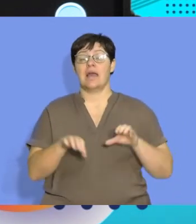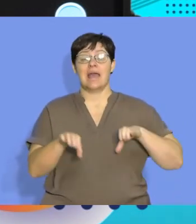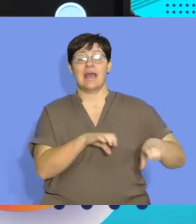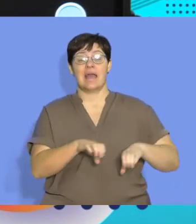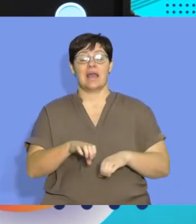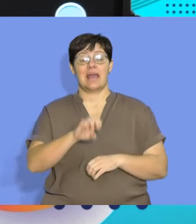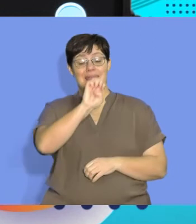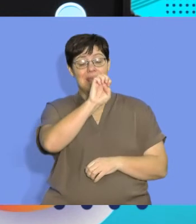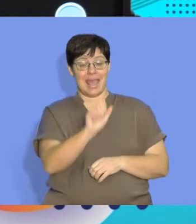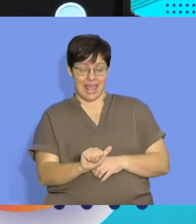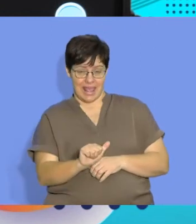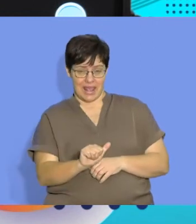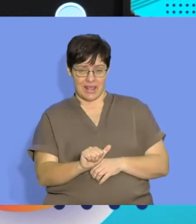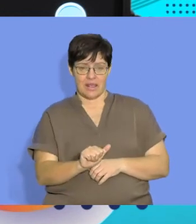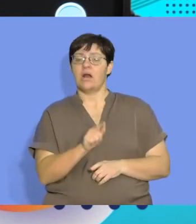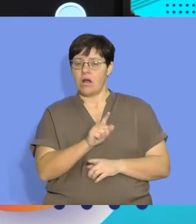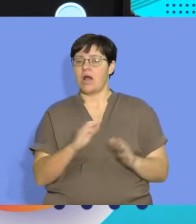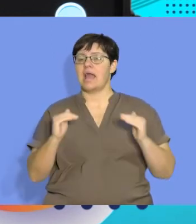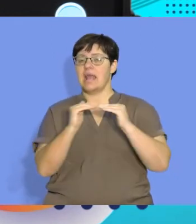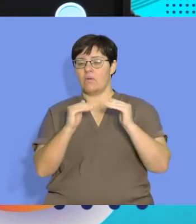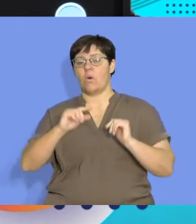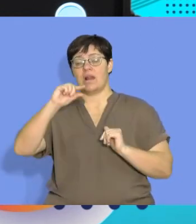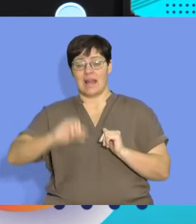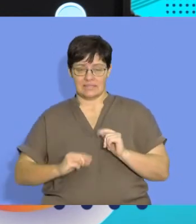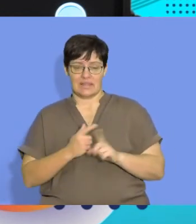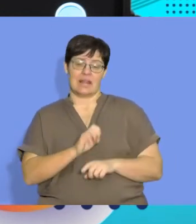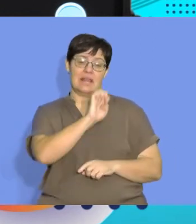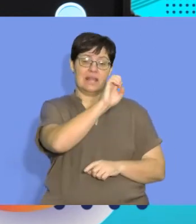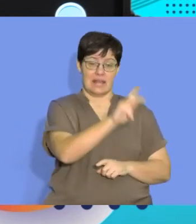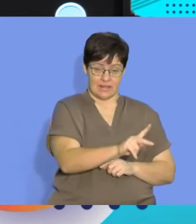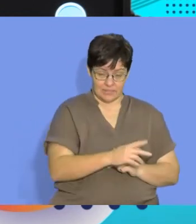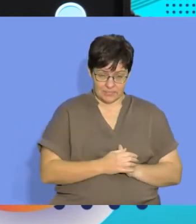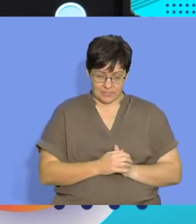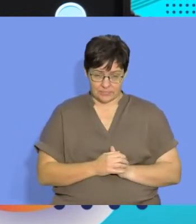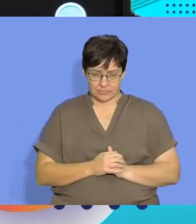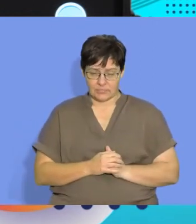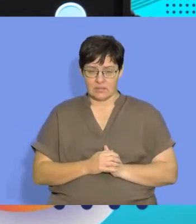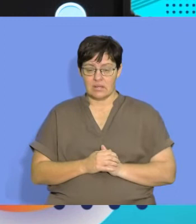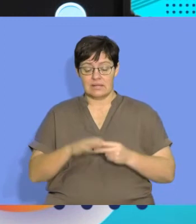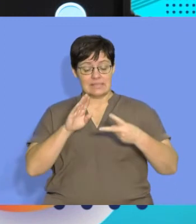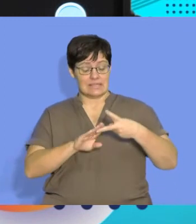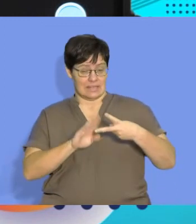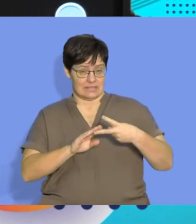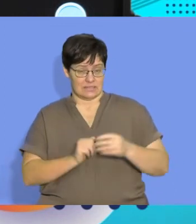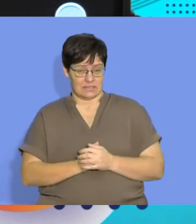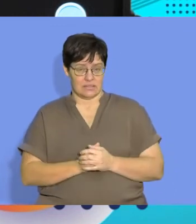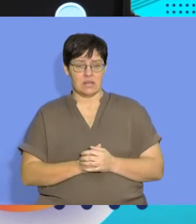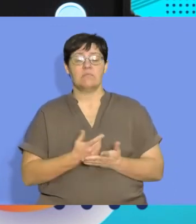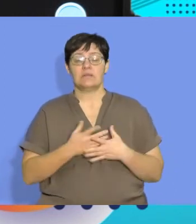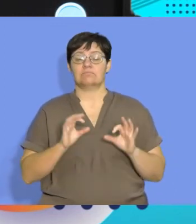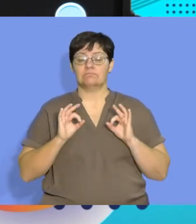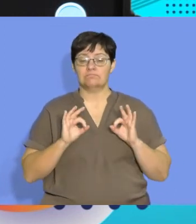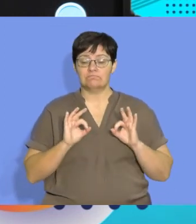activation energy that's smaller or equal to my kinetic energy. And secondly, there must be a